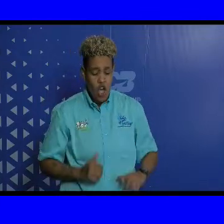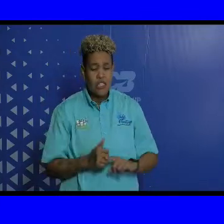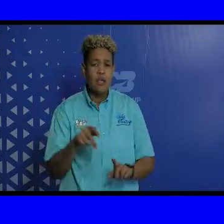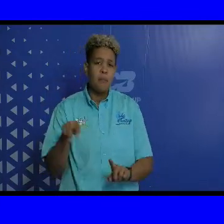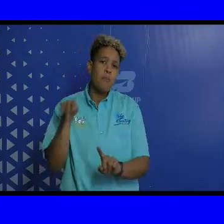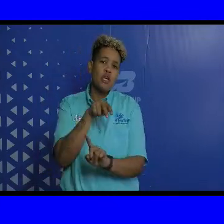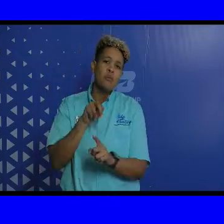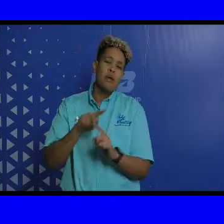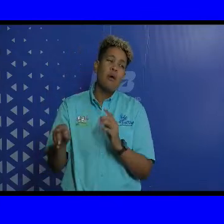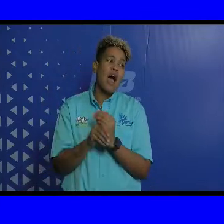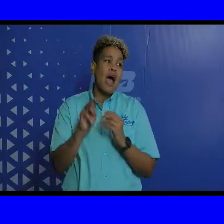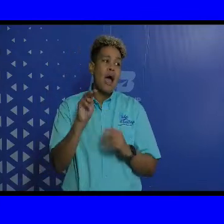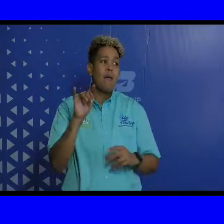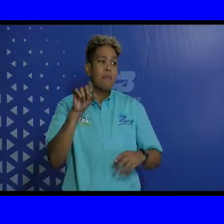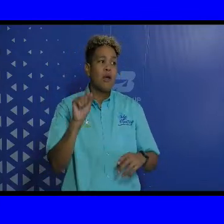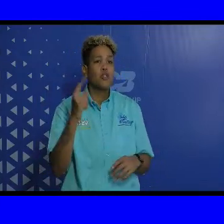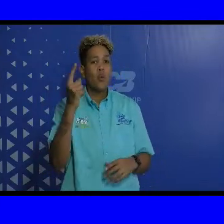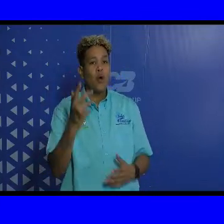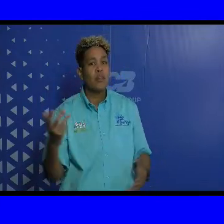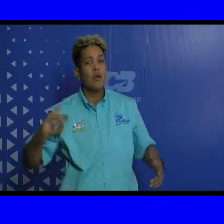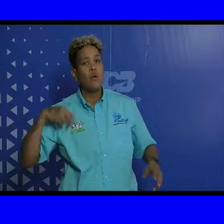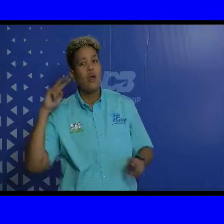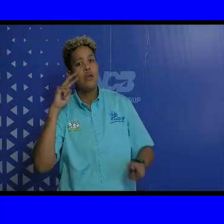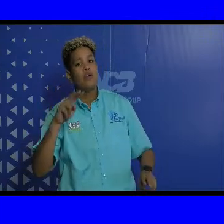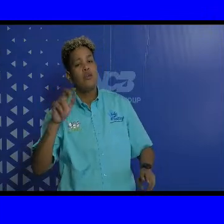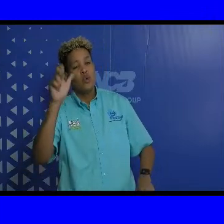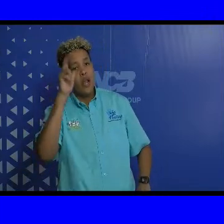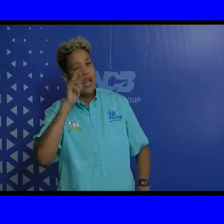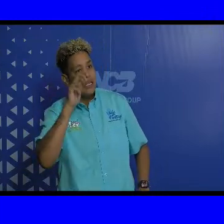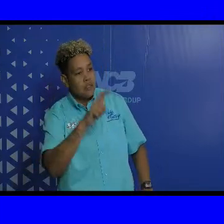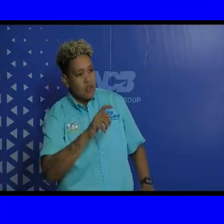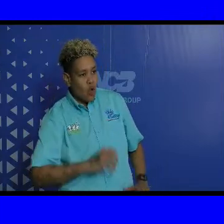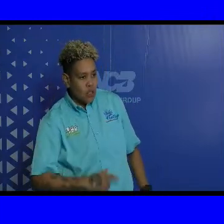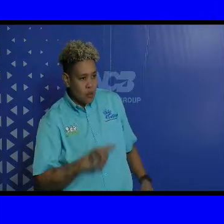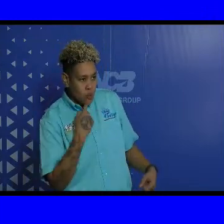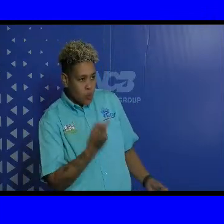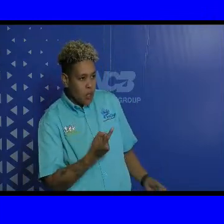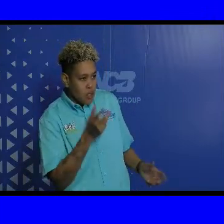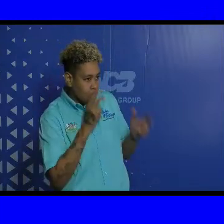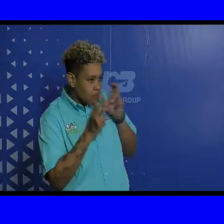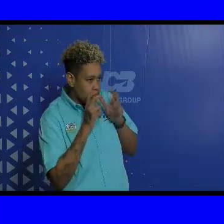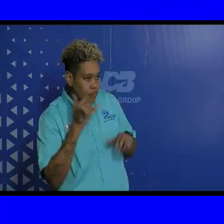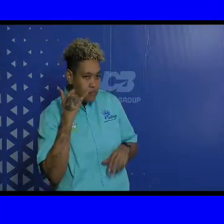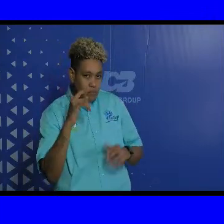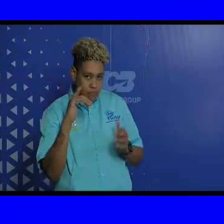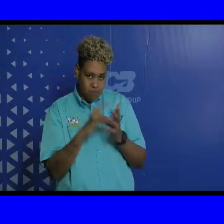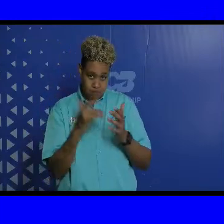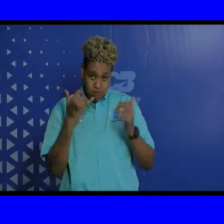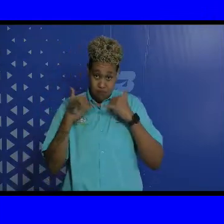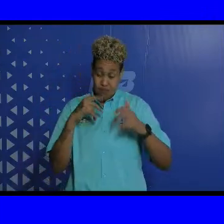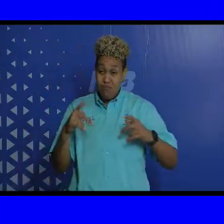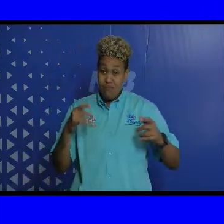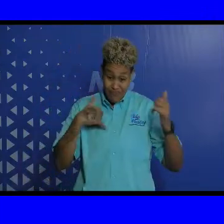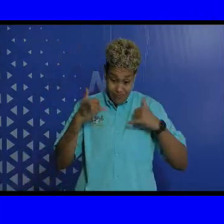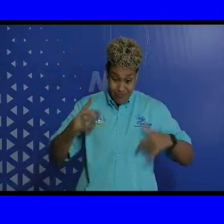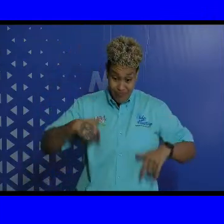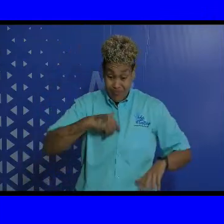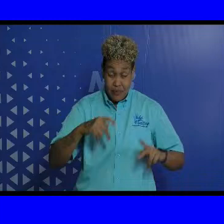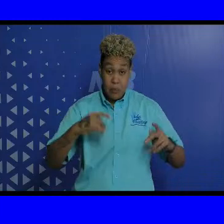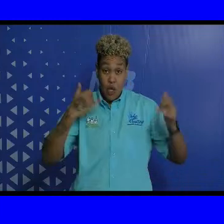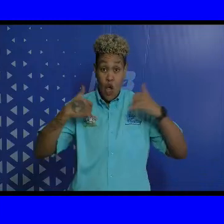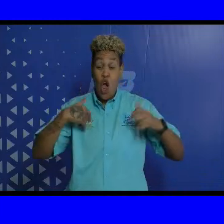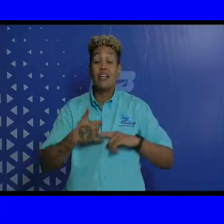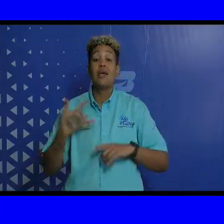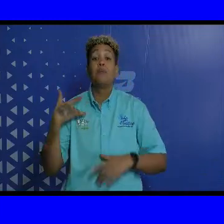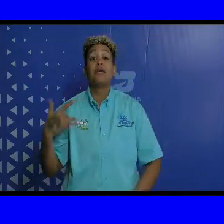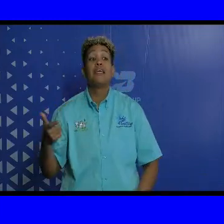view. But metrics are one thing. We also want to be listening exactly to our customers. Call center volumes. People are calling us. When people call us,